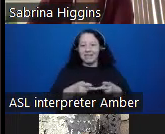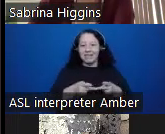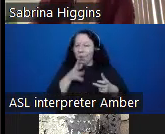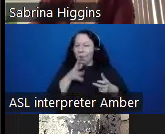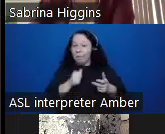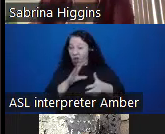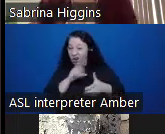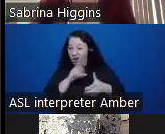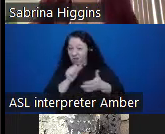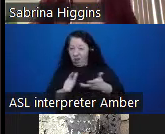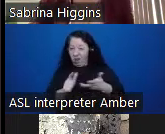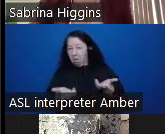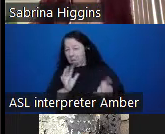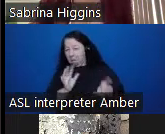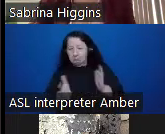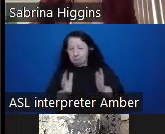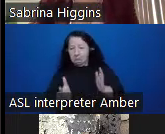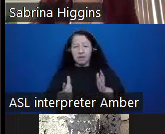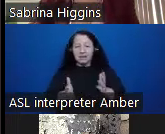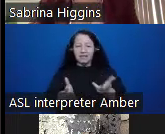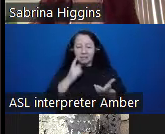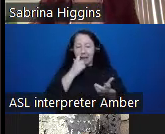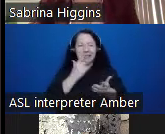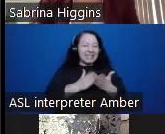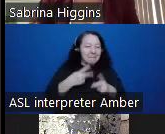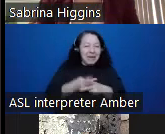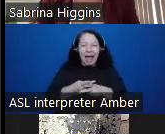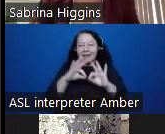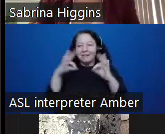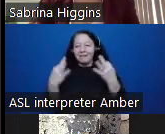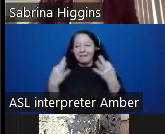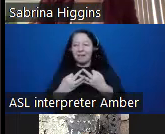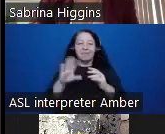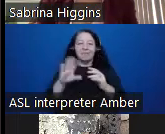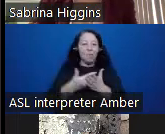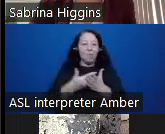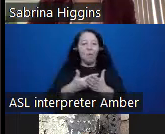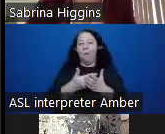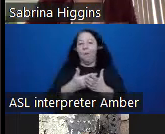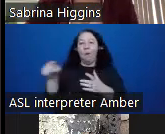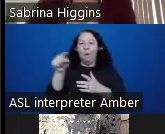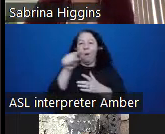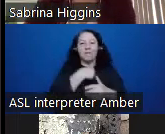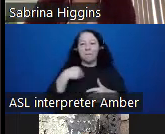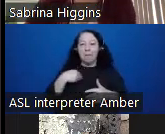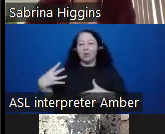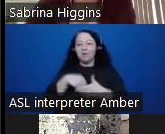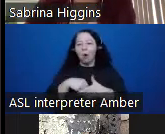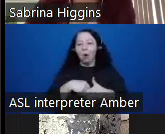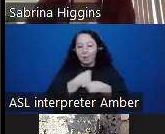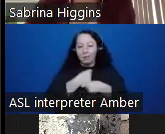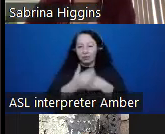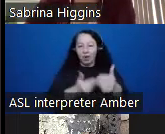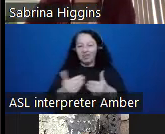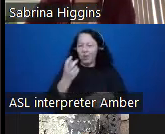involved, right? That this isn't some sort of a family, everybody partakes in various points of the production process. It's hard to imagine that women weren't in